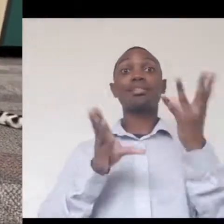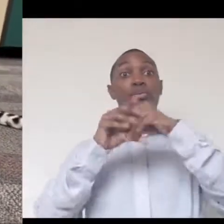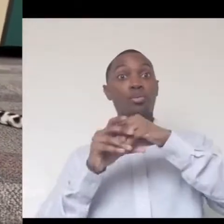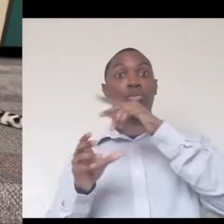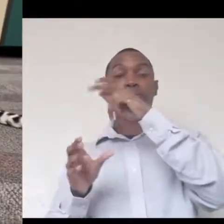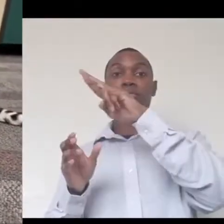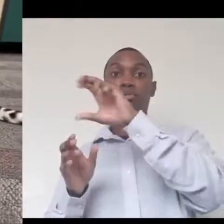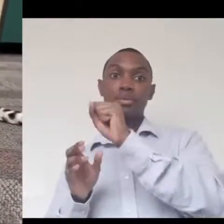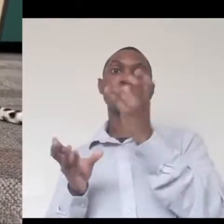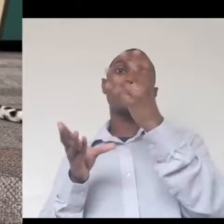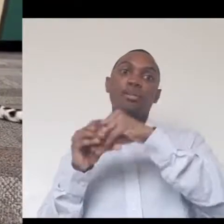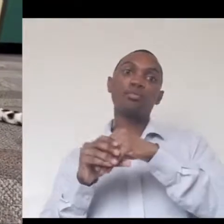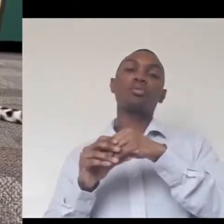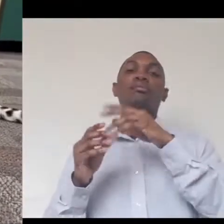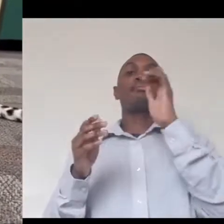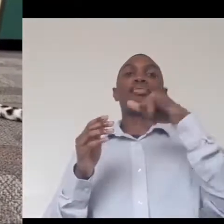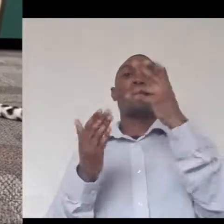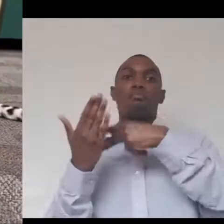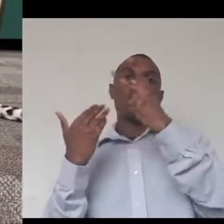you haven't seen it yet.